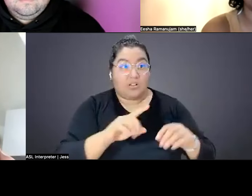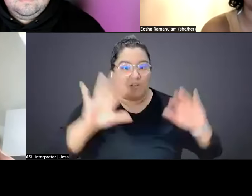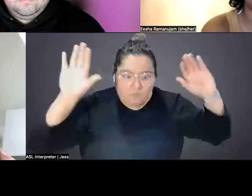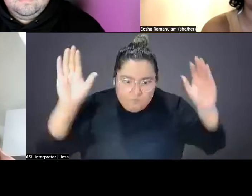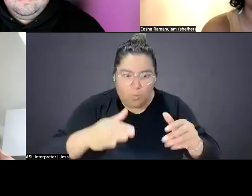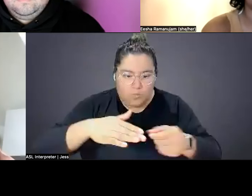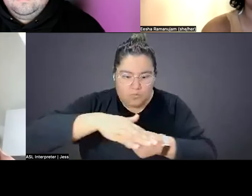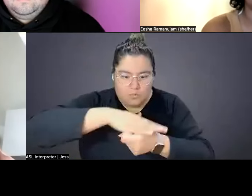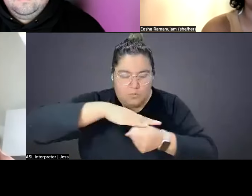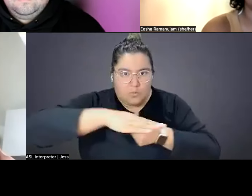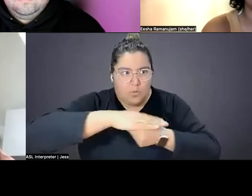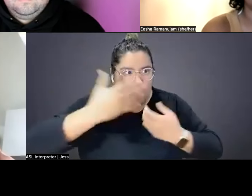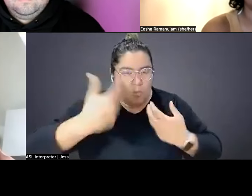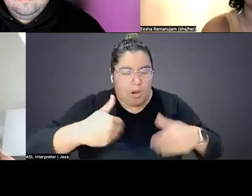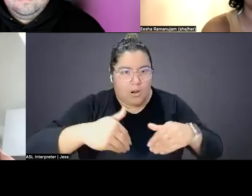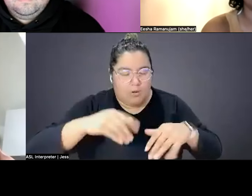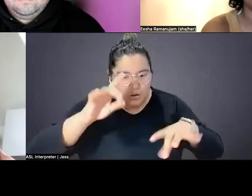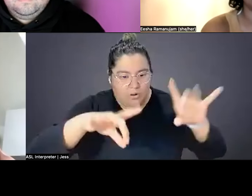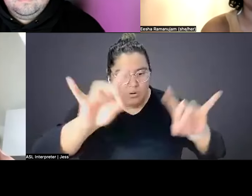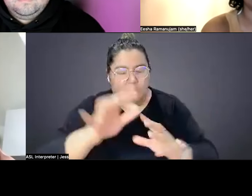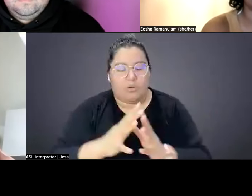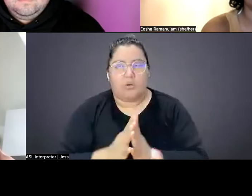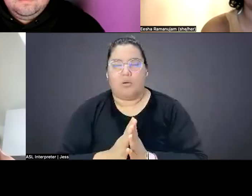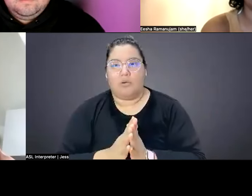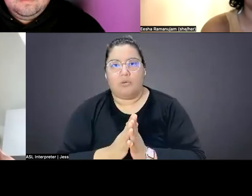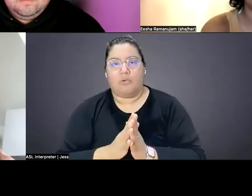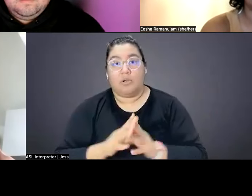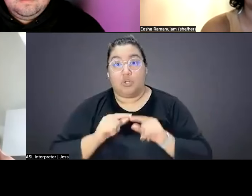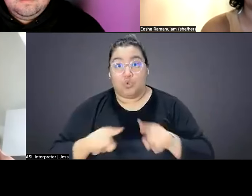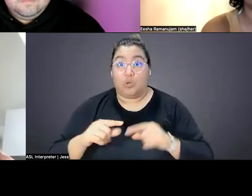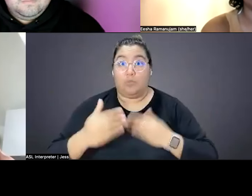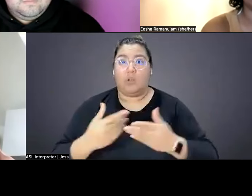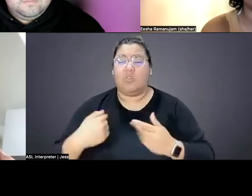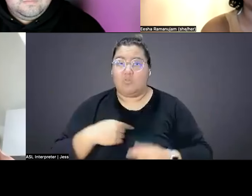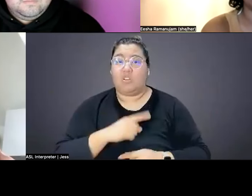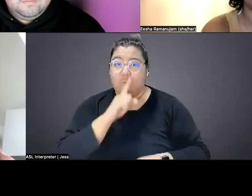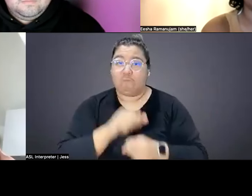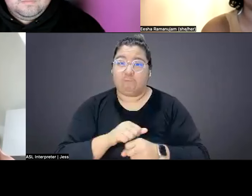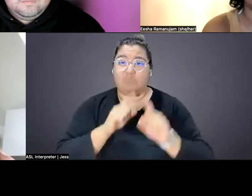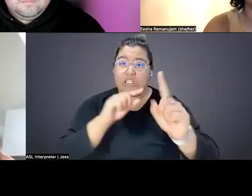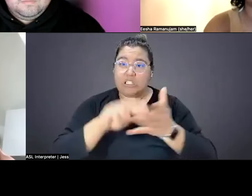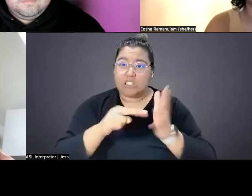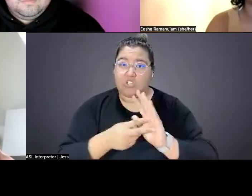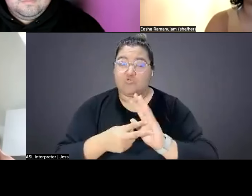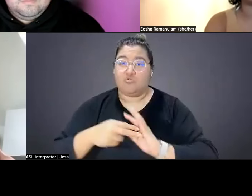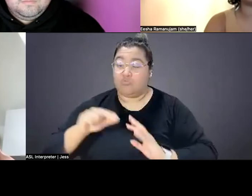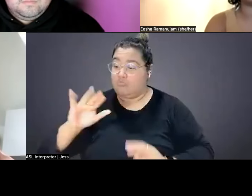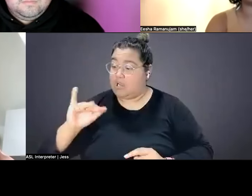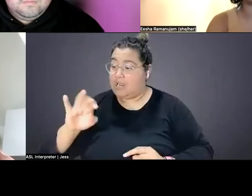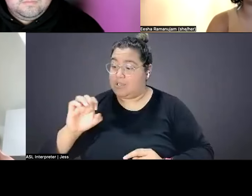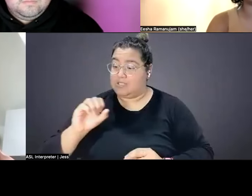think in this process, we were so intentional about building case studies that are local and